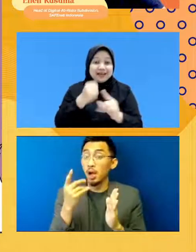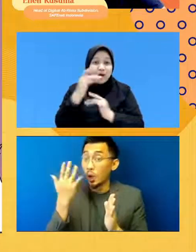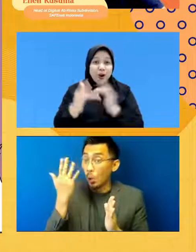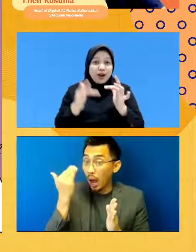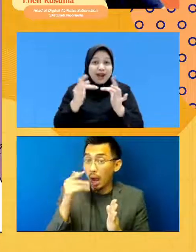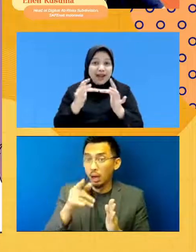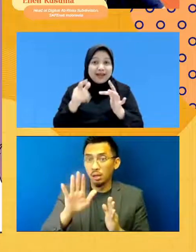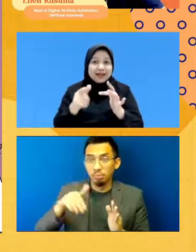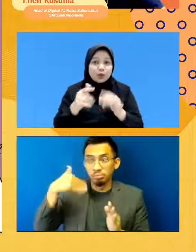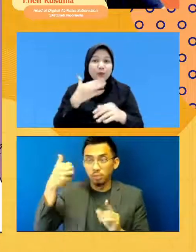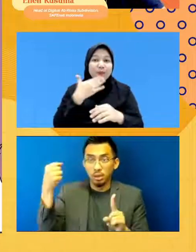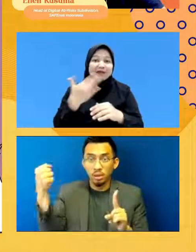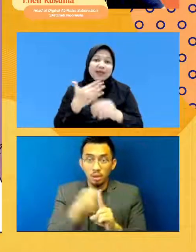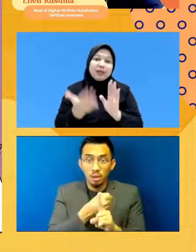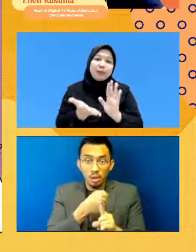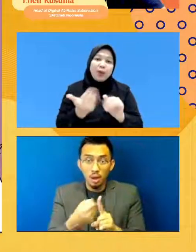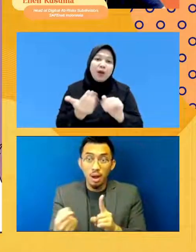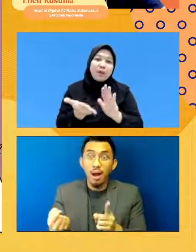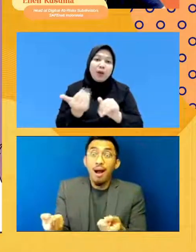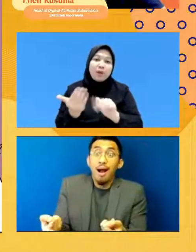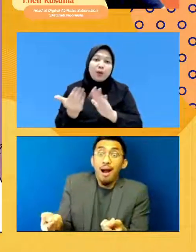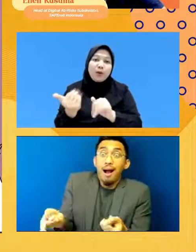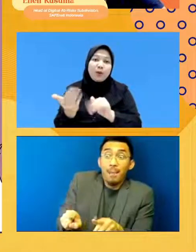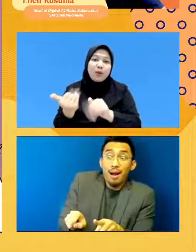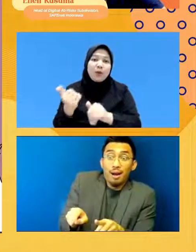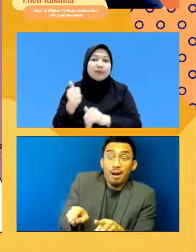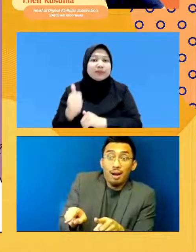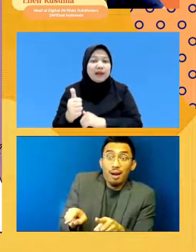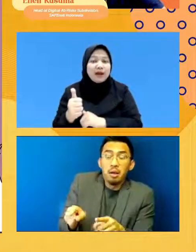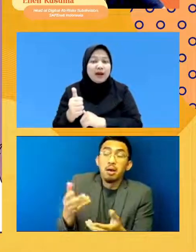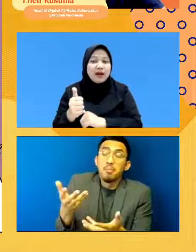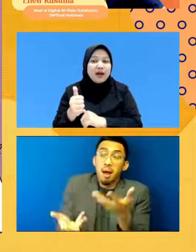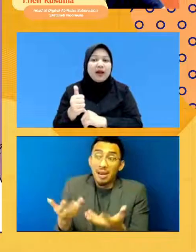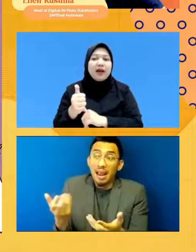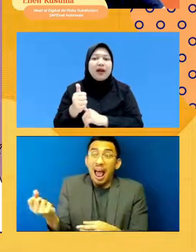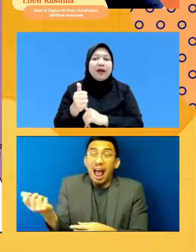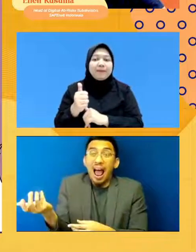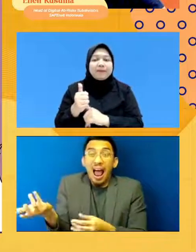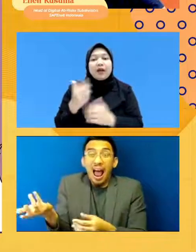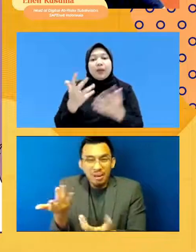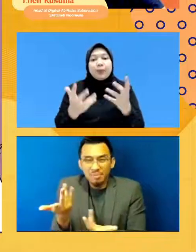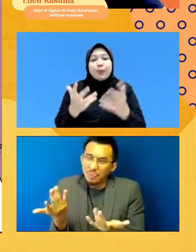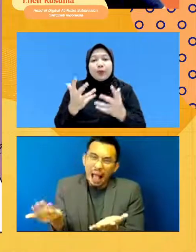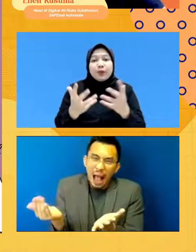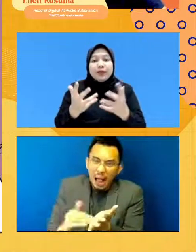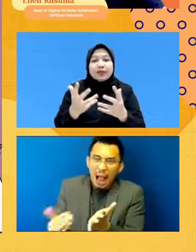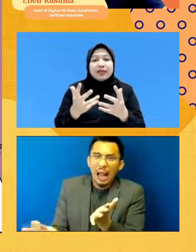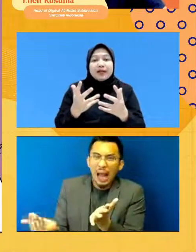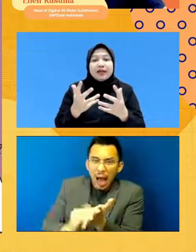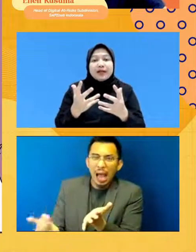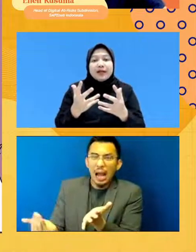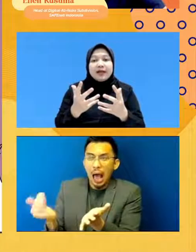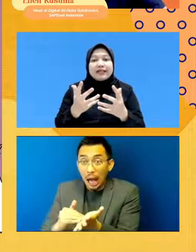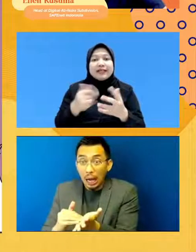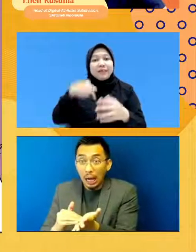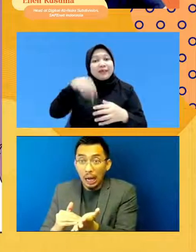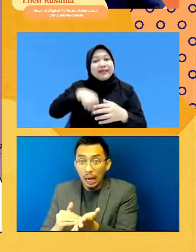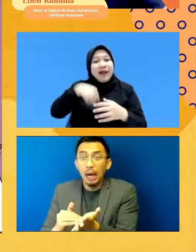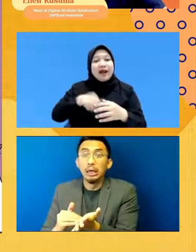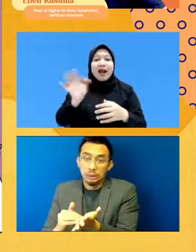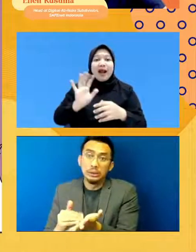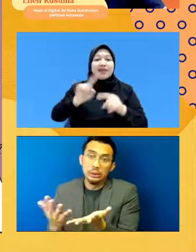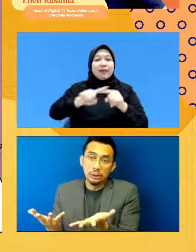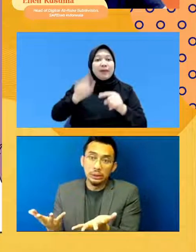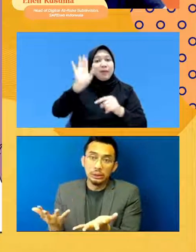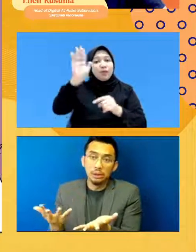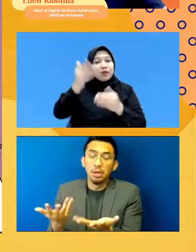repetitive, not right away. It could also repeat it in the future. And then report